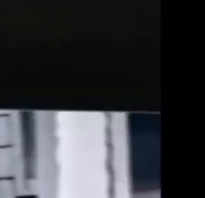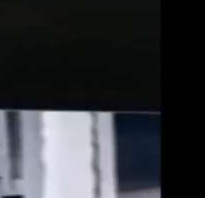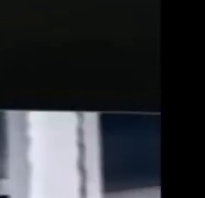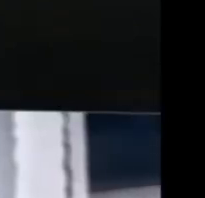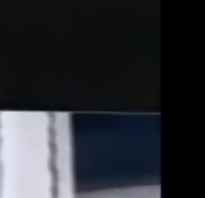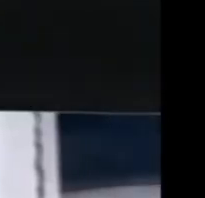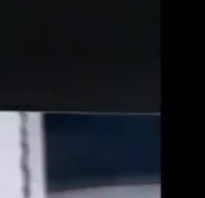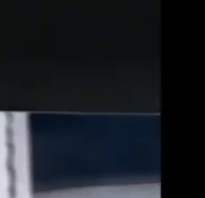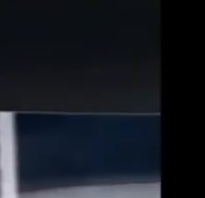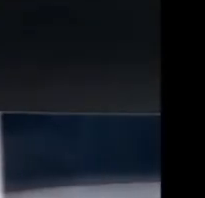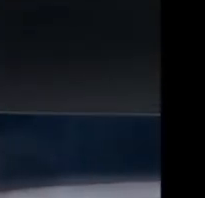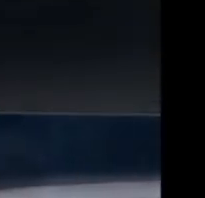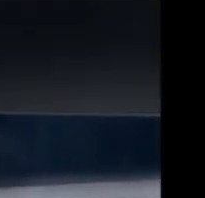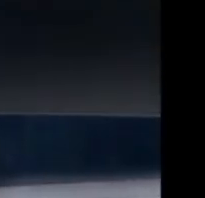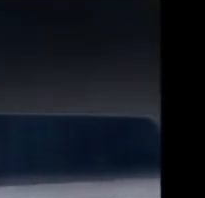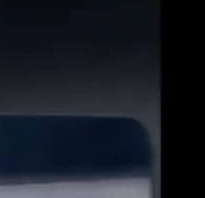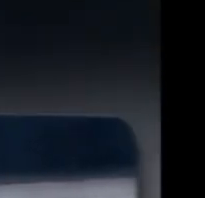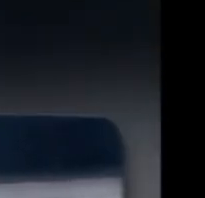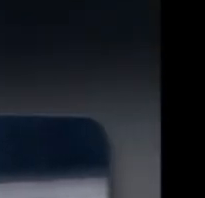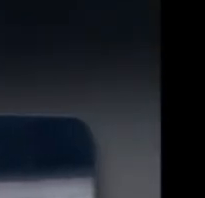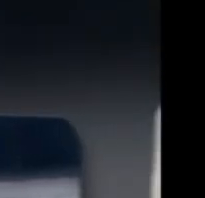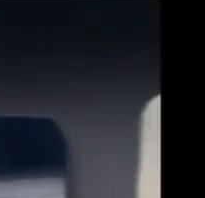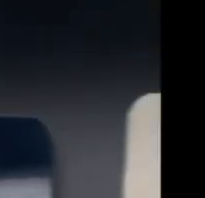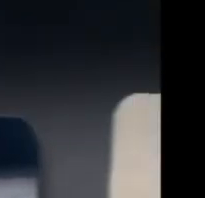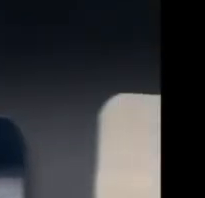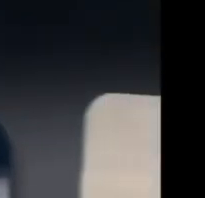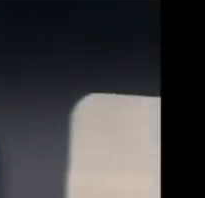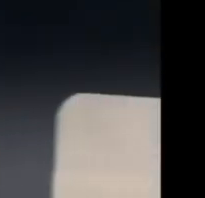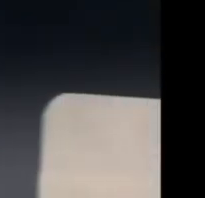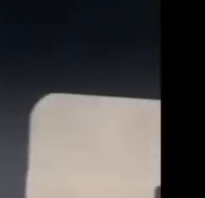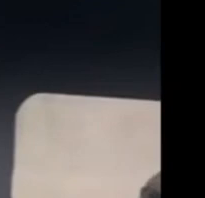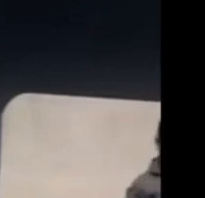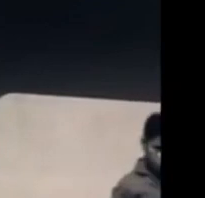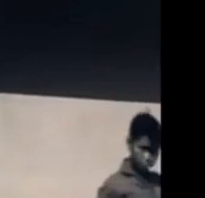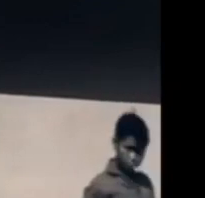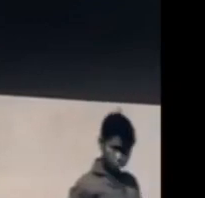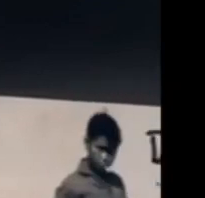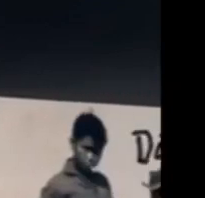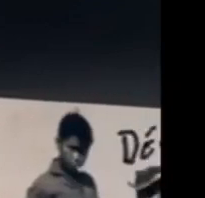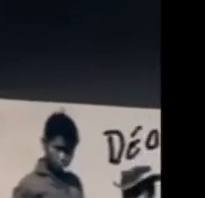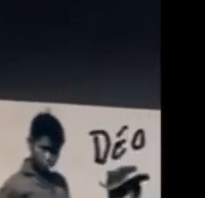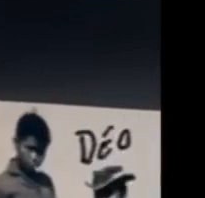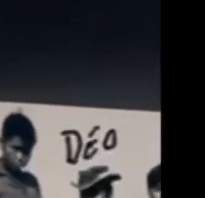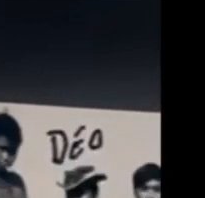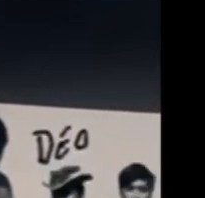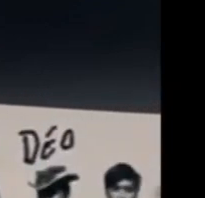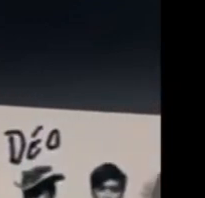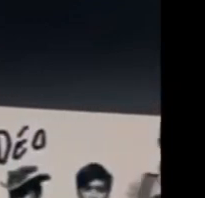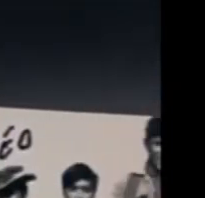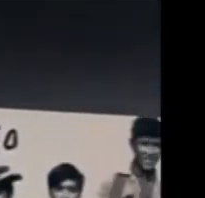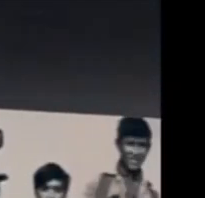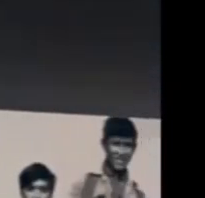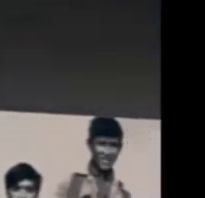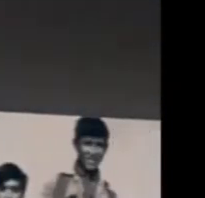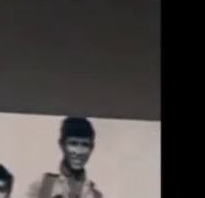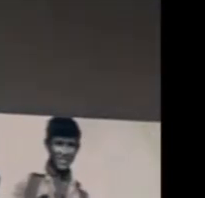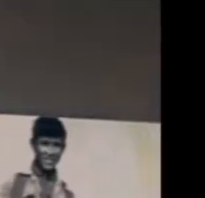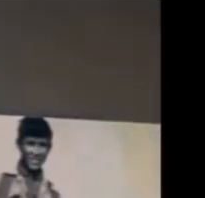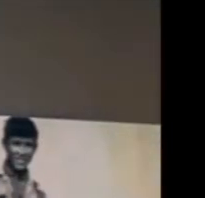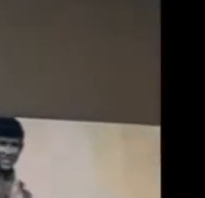trying to save someone on the ground. He bowed his head, closed his